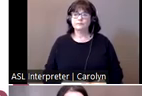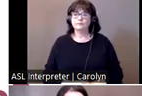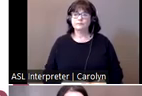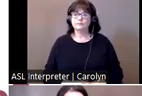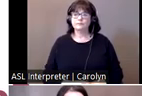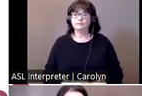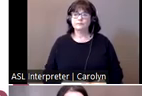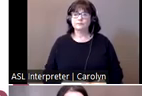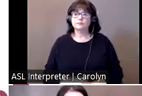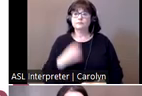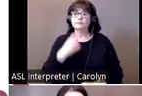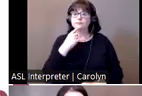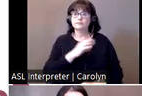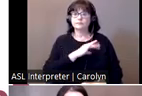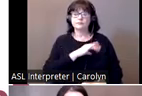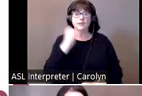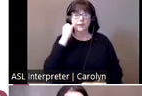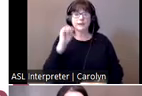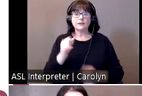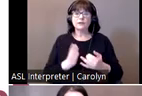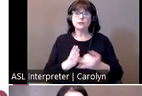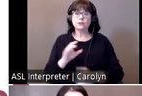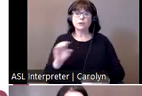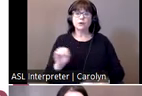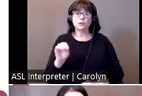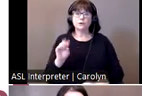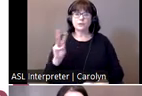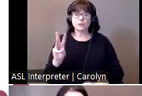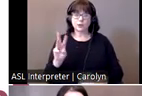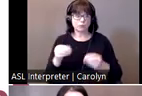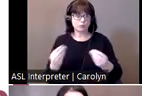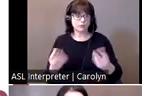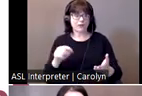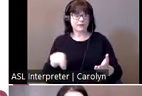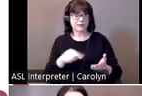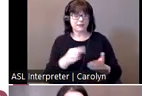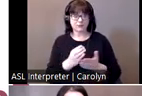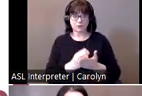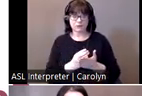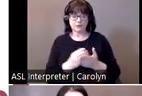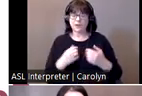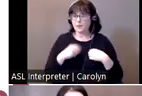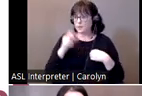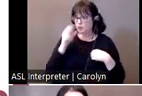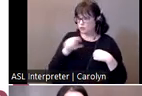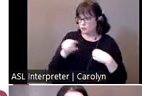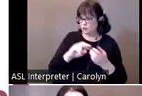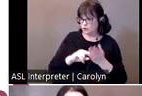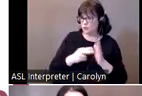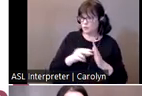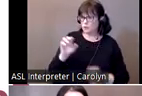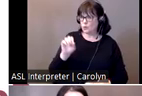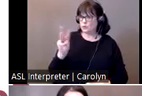Be great if offered through Ontario Works. Yeah, and Denise, I'm assuming you mean that some micro-credentials could be funded through Ontario Works.